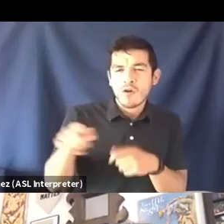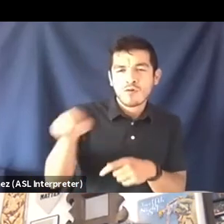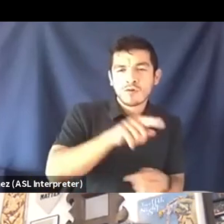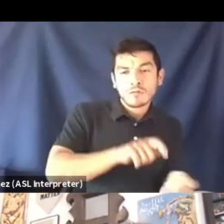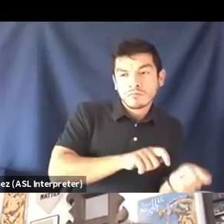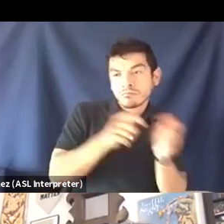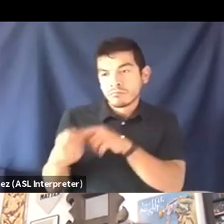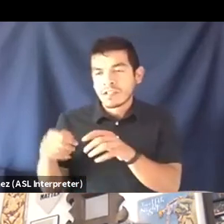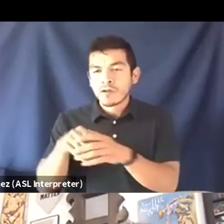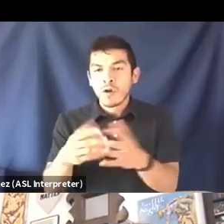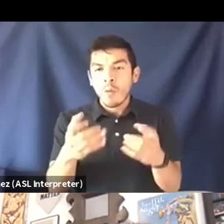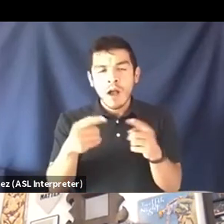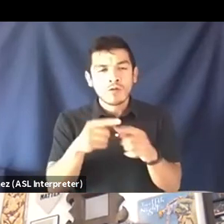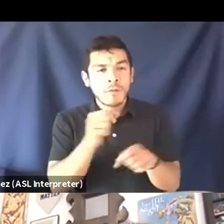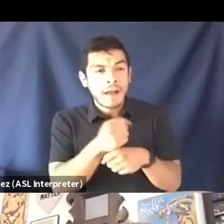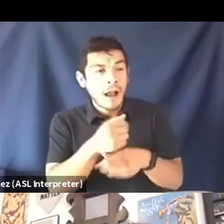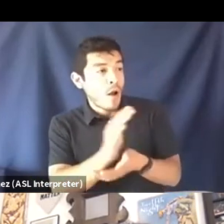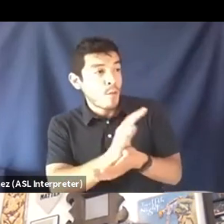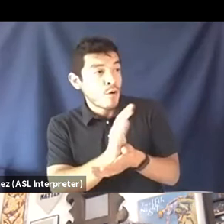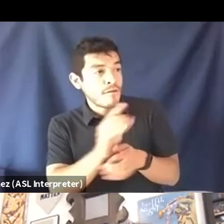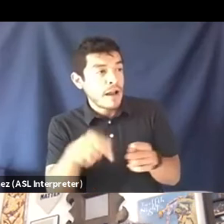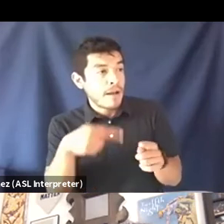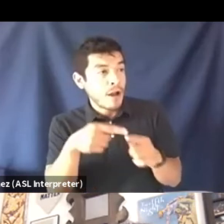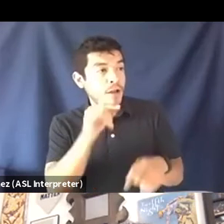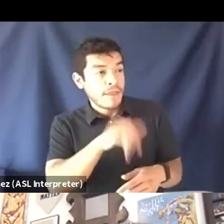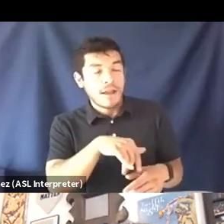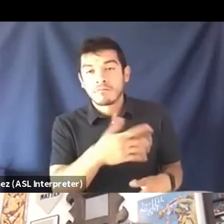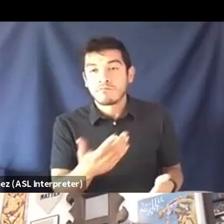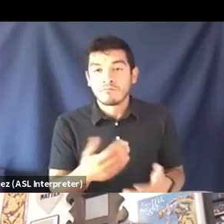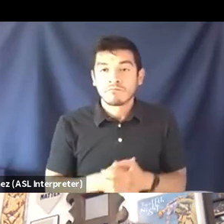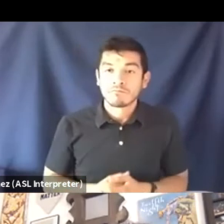wanting to document it in the finished product?